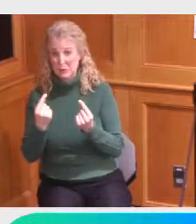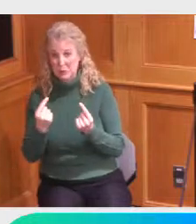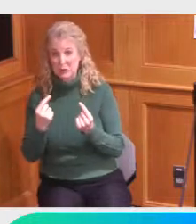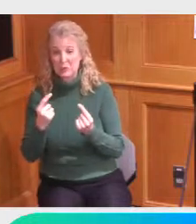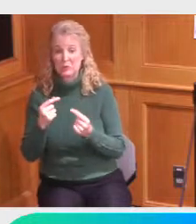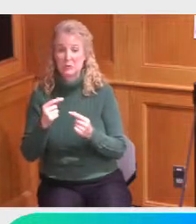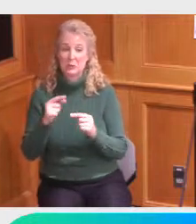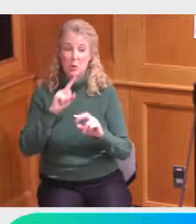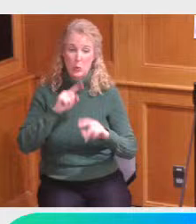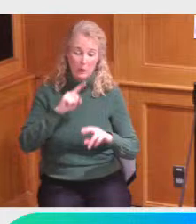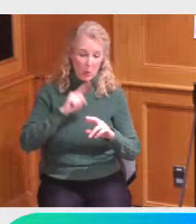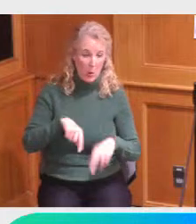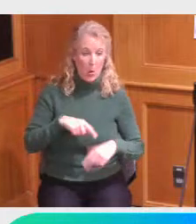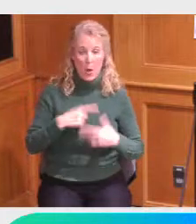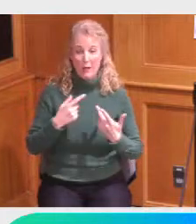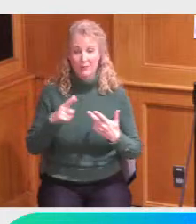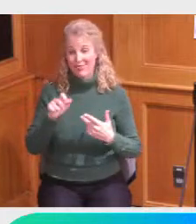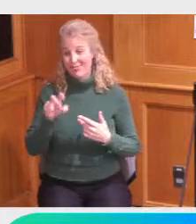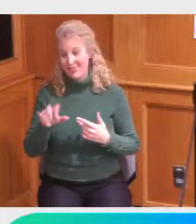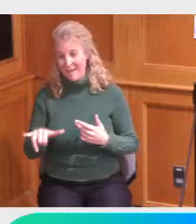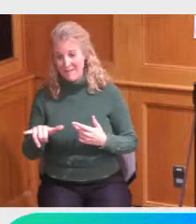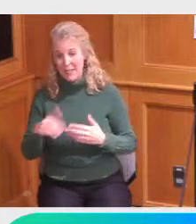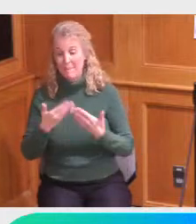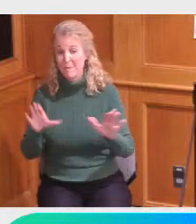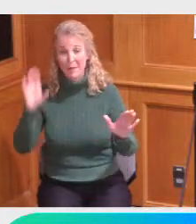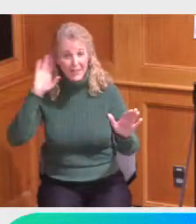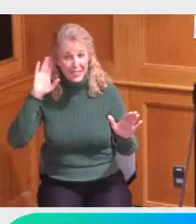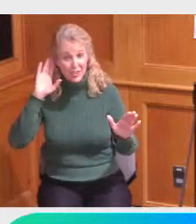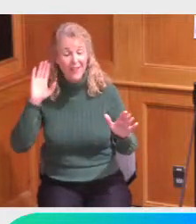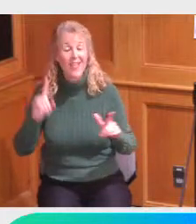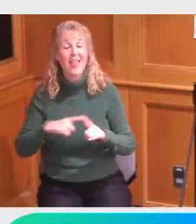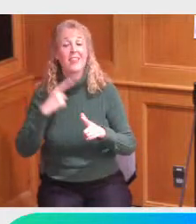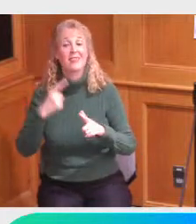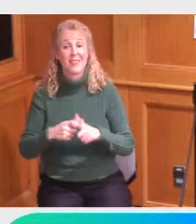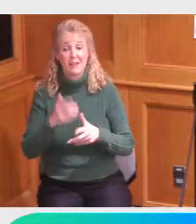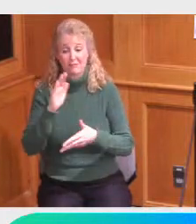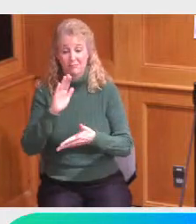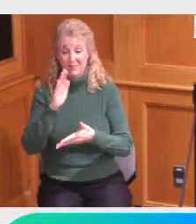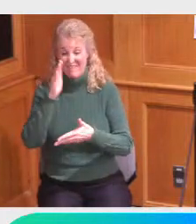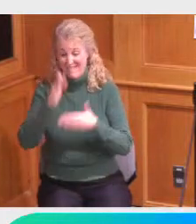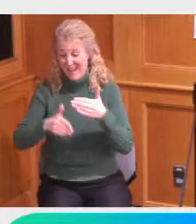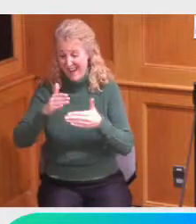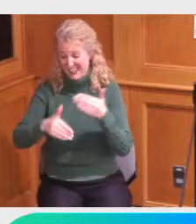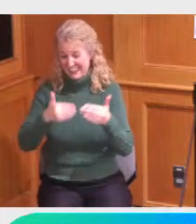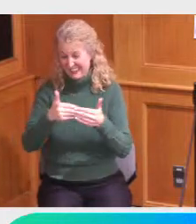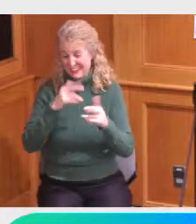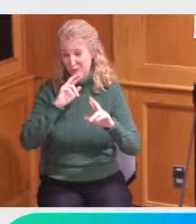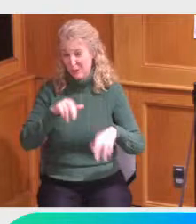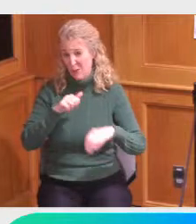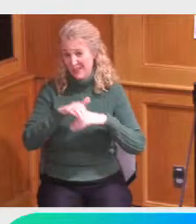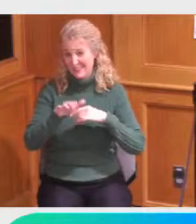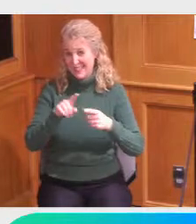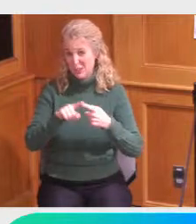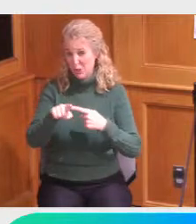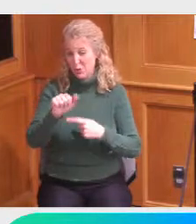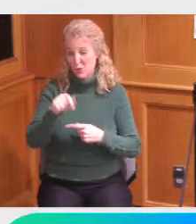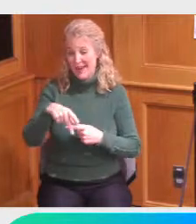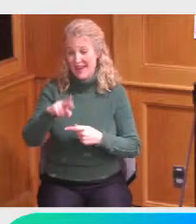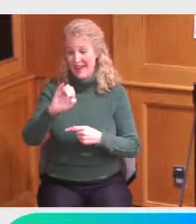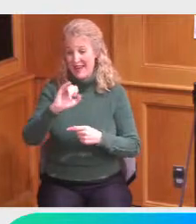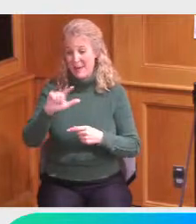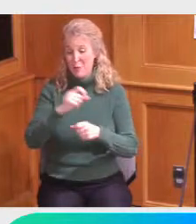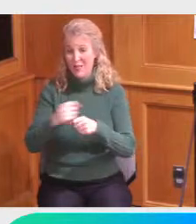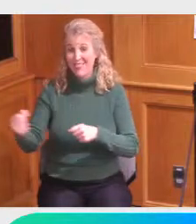their recommendations, hold public hearings, and then finalize the report and get that report to the commissioners by April. So